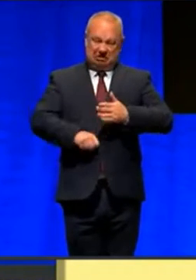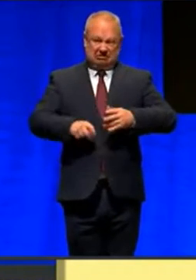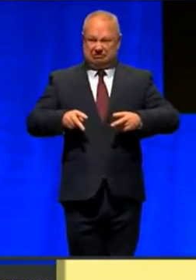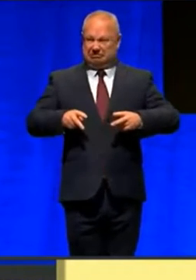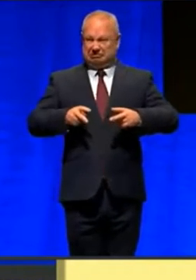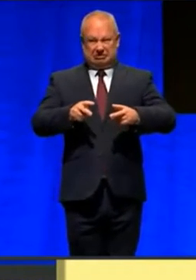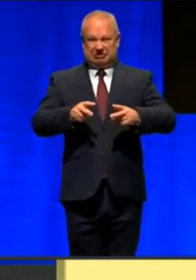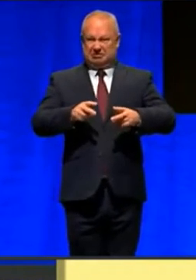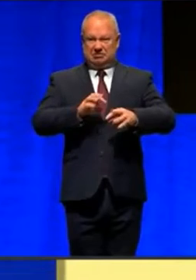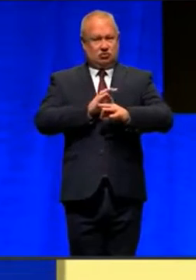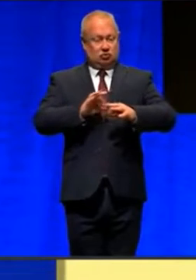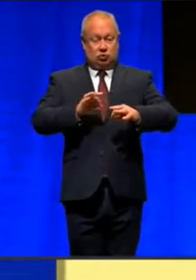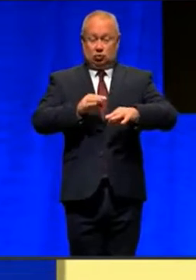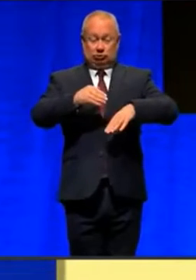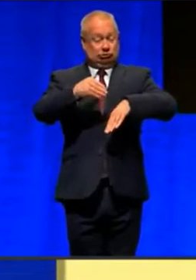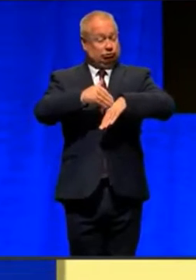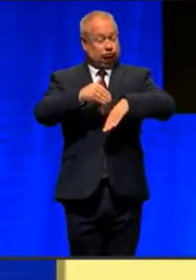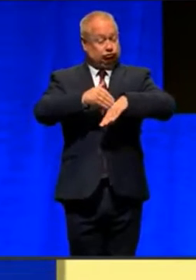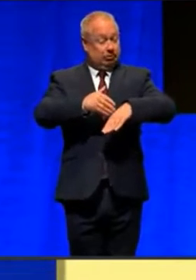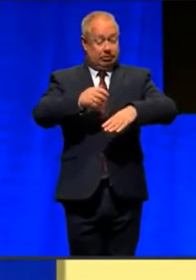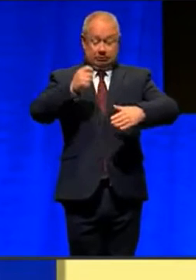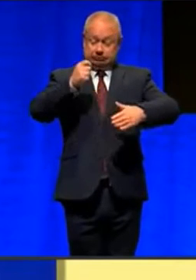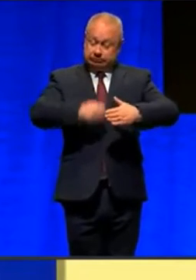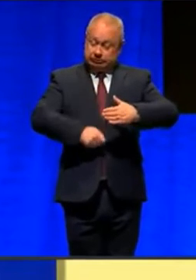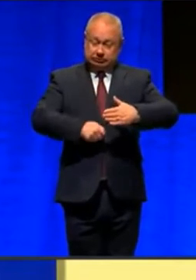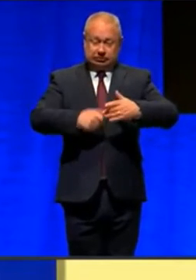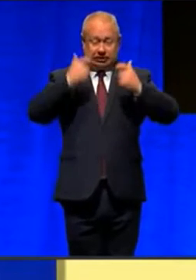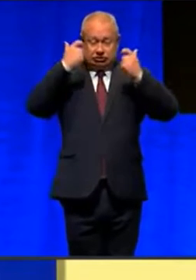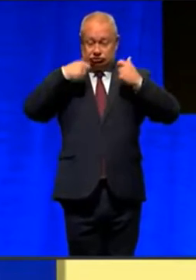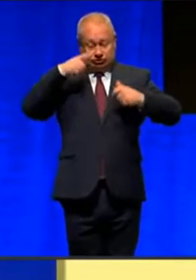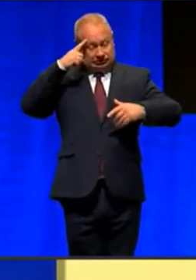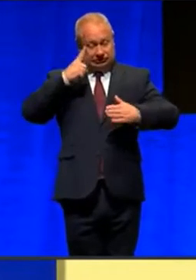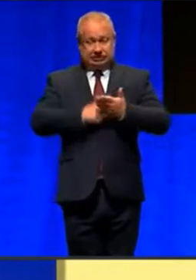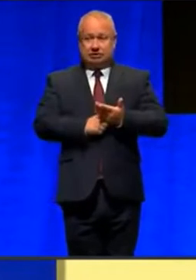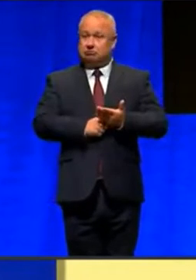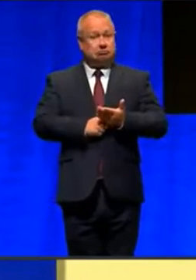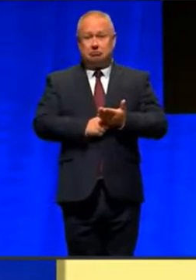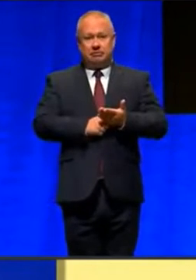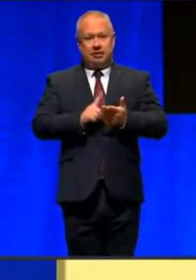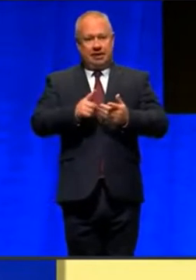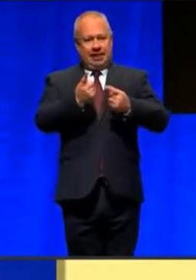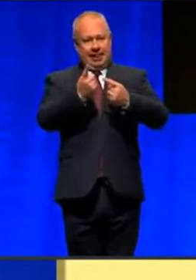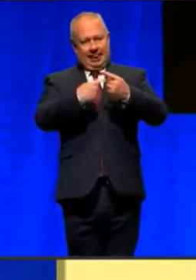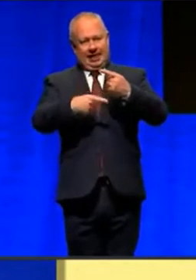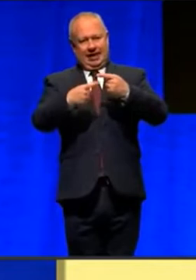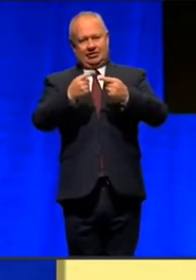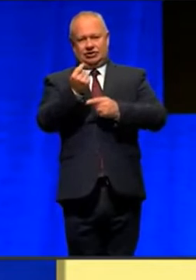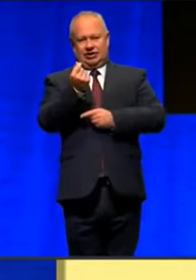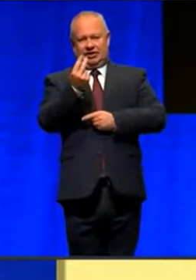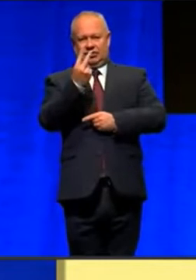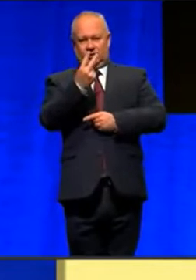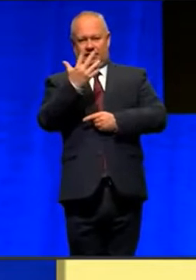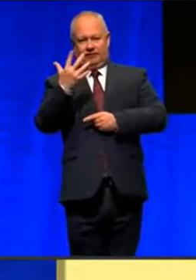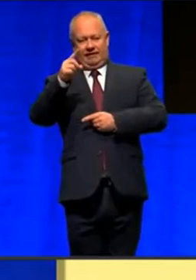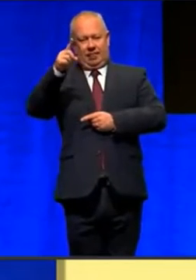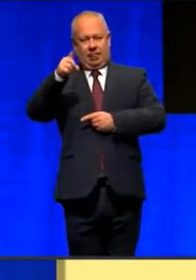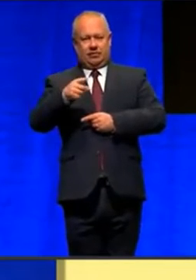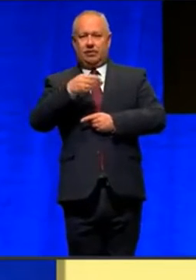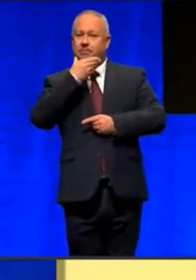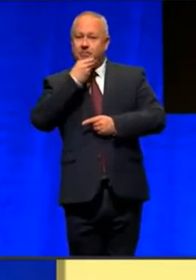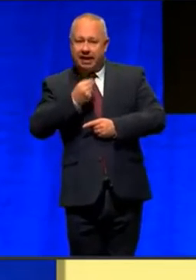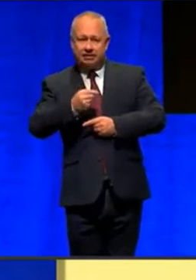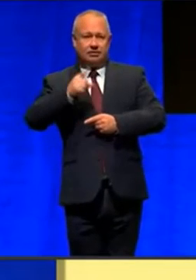It's not part of any criminal sentence, it's not decided by a judge. But last year, nearly 25,000 men, women and